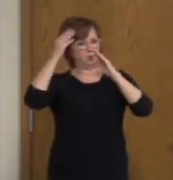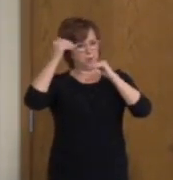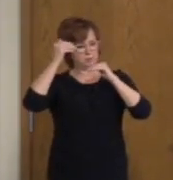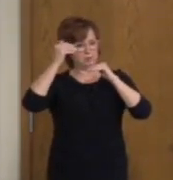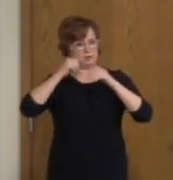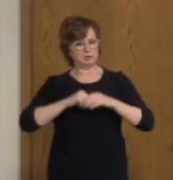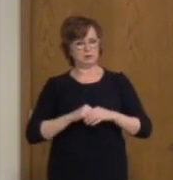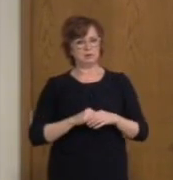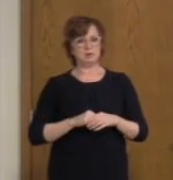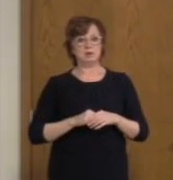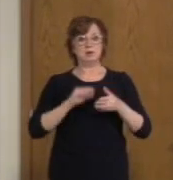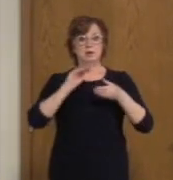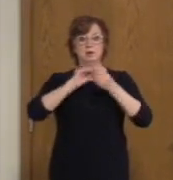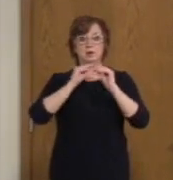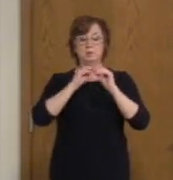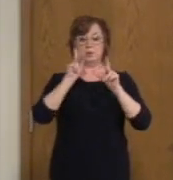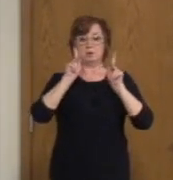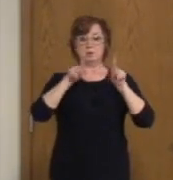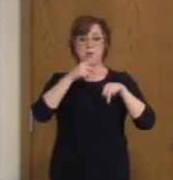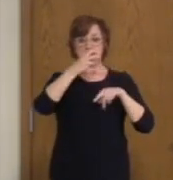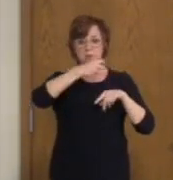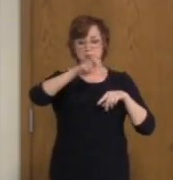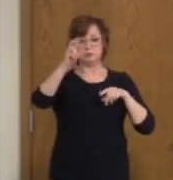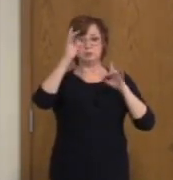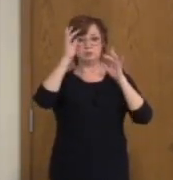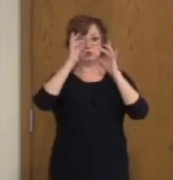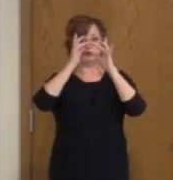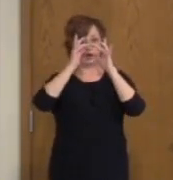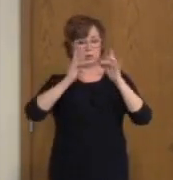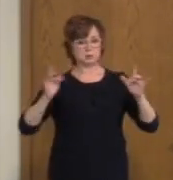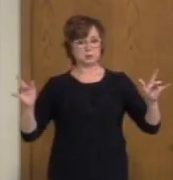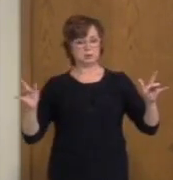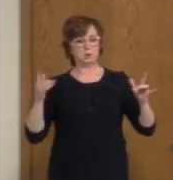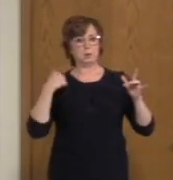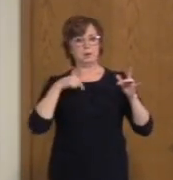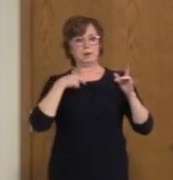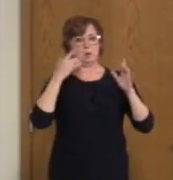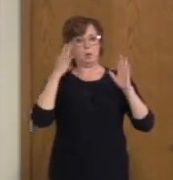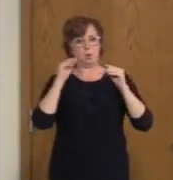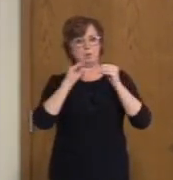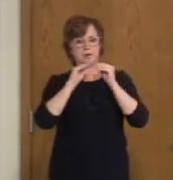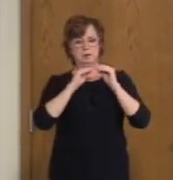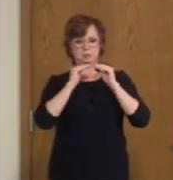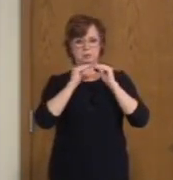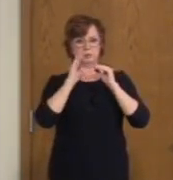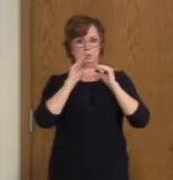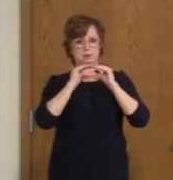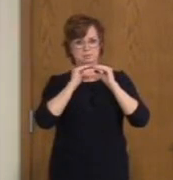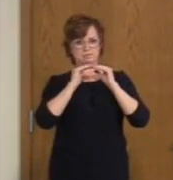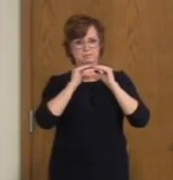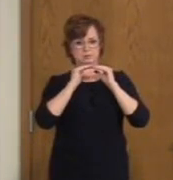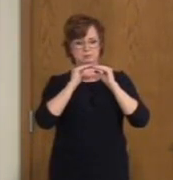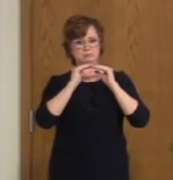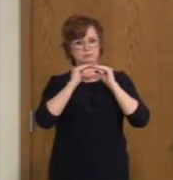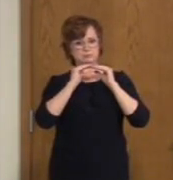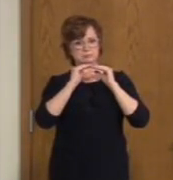hospitalizations, even in Regina, are starting to ultimately levelize. We in all zones across the province, except for